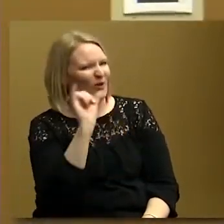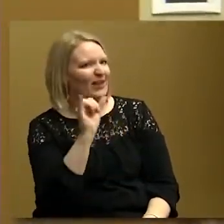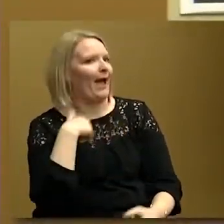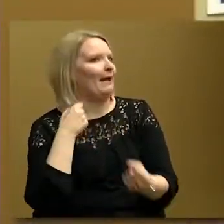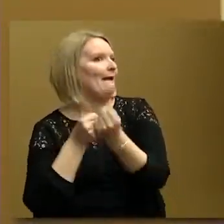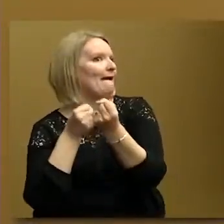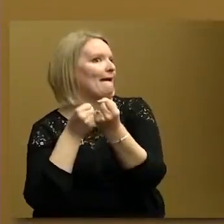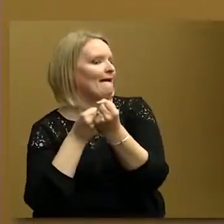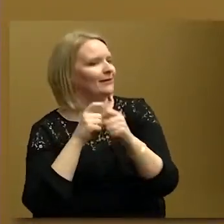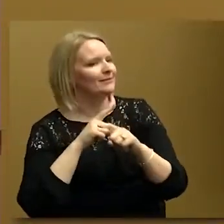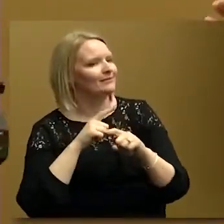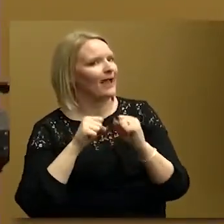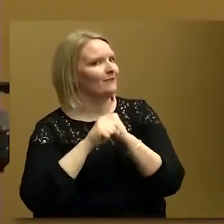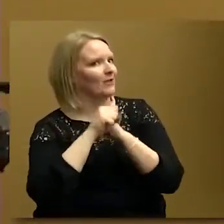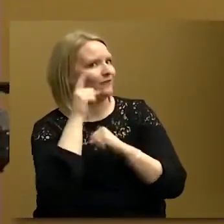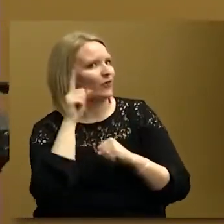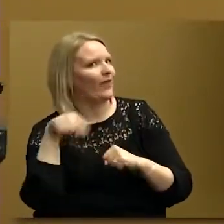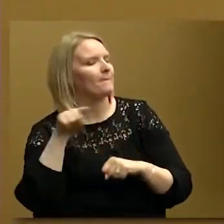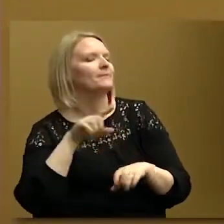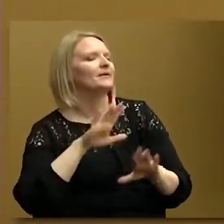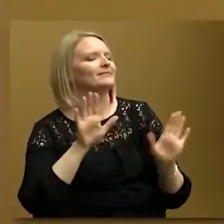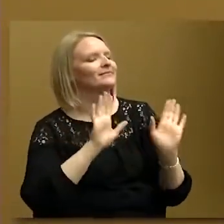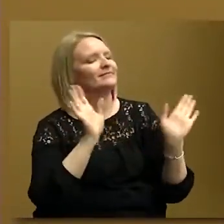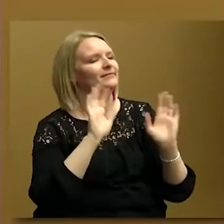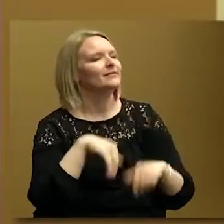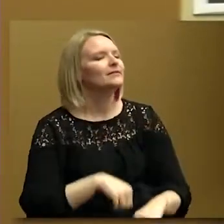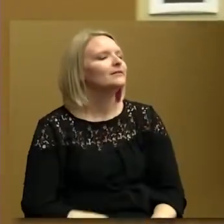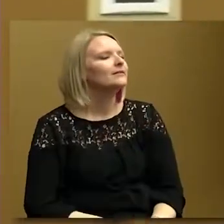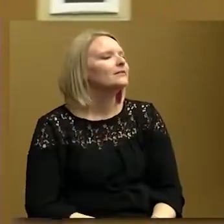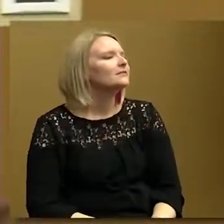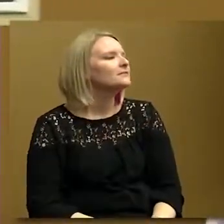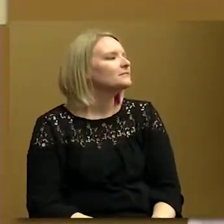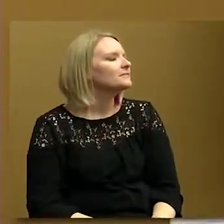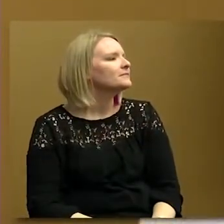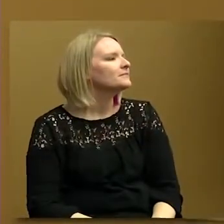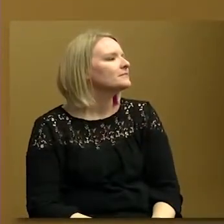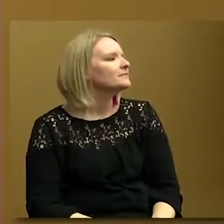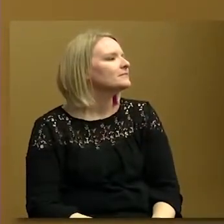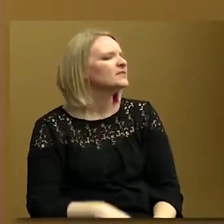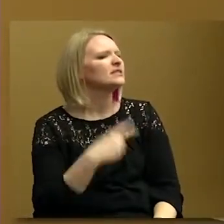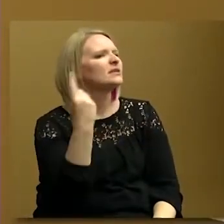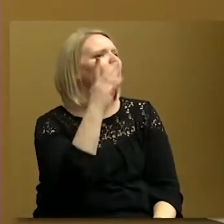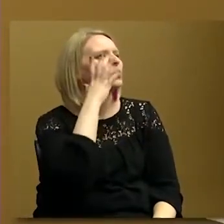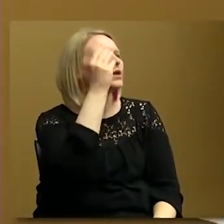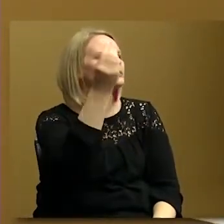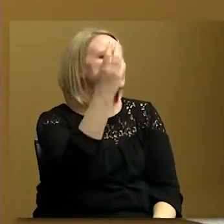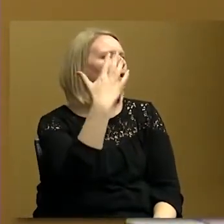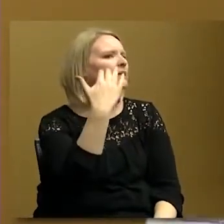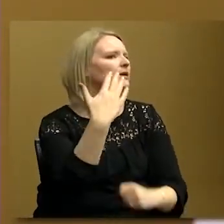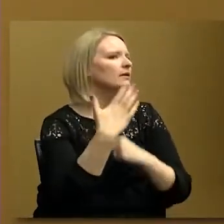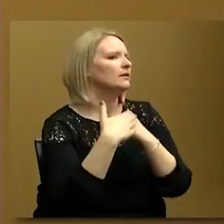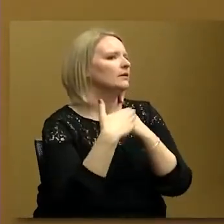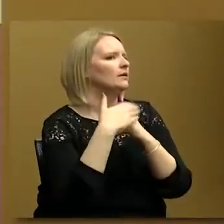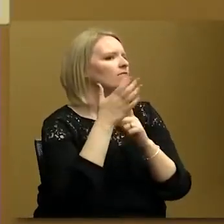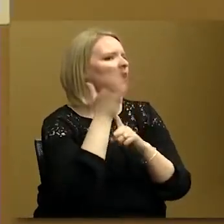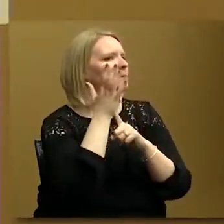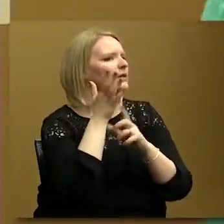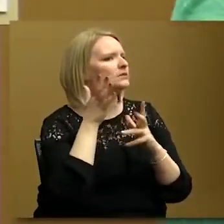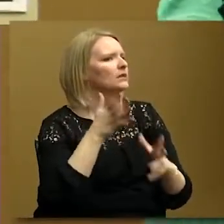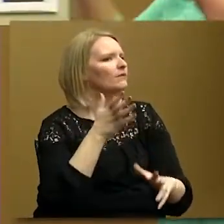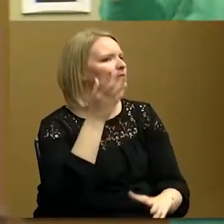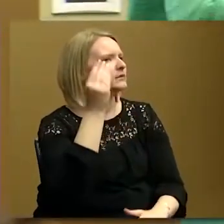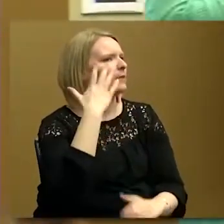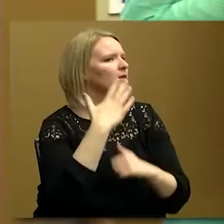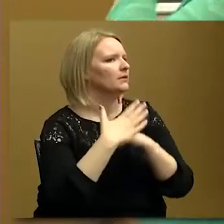Okay, so now we're going to go into, and somebody's going to signal me when we've got about 5 more minutes before our